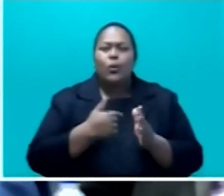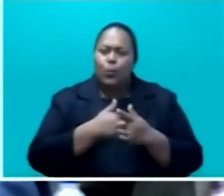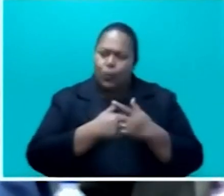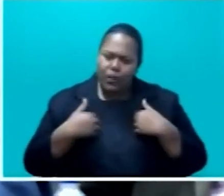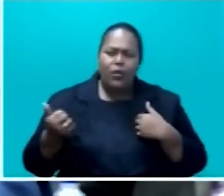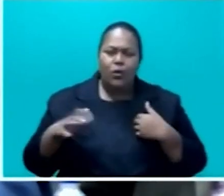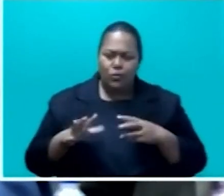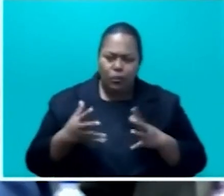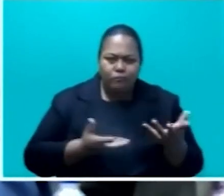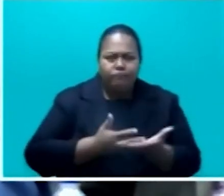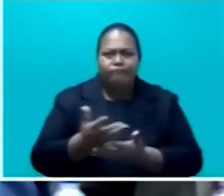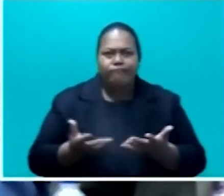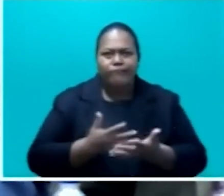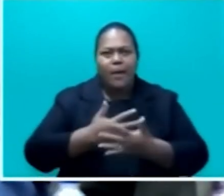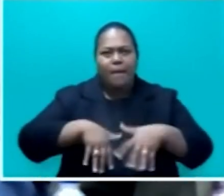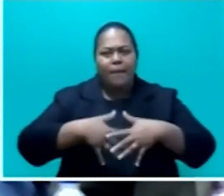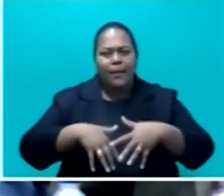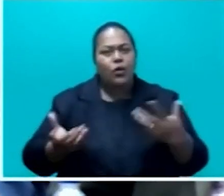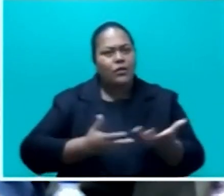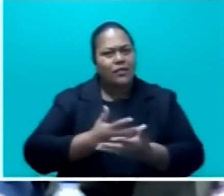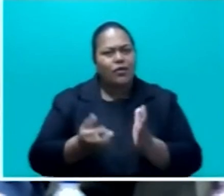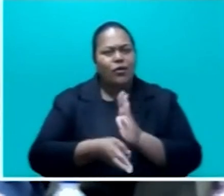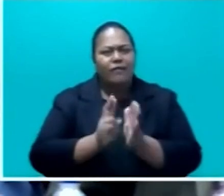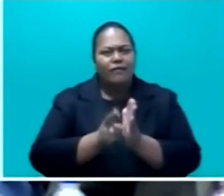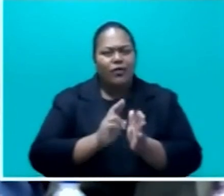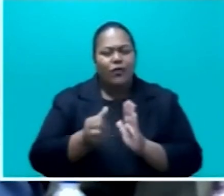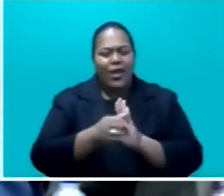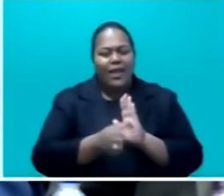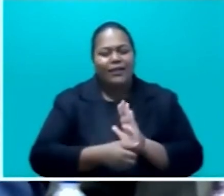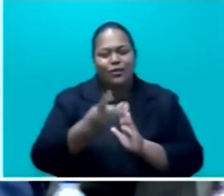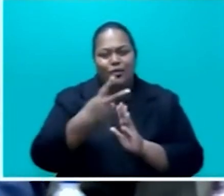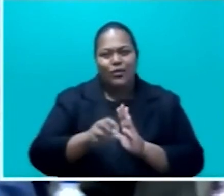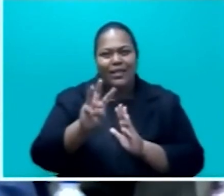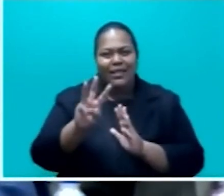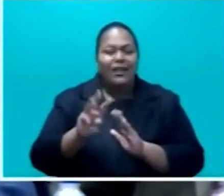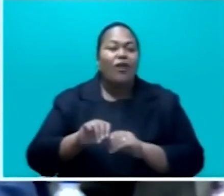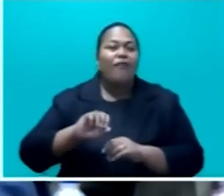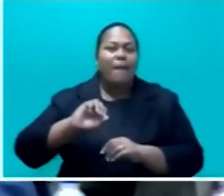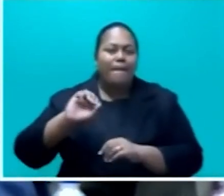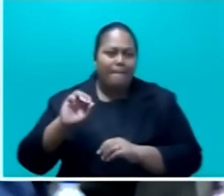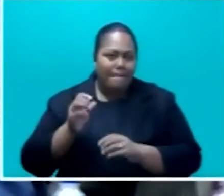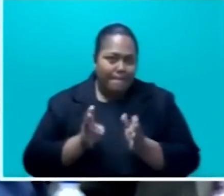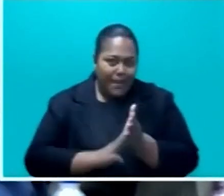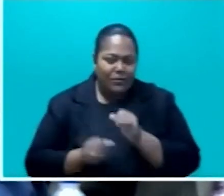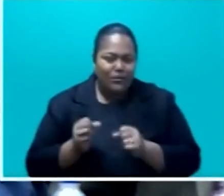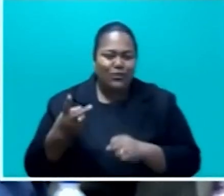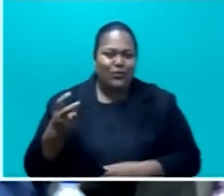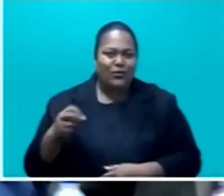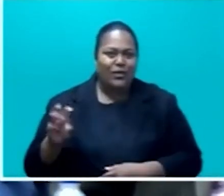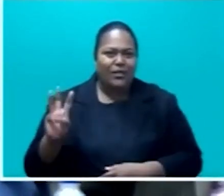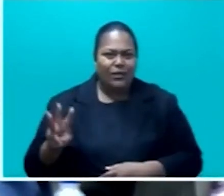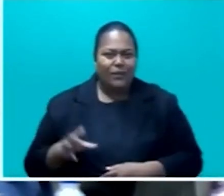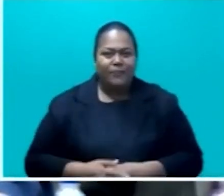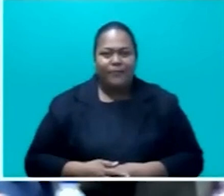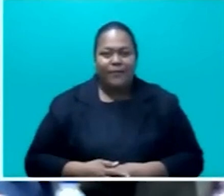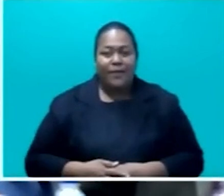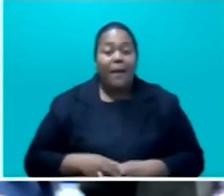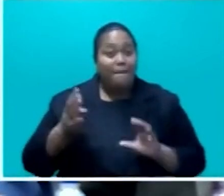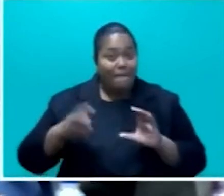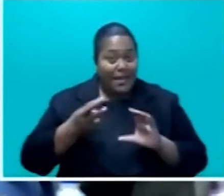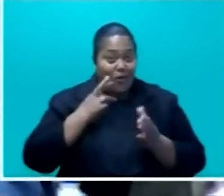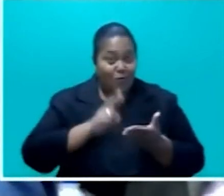consultations of the review of the Act on 23rd of March 2023. Apart from members of the media industry, the